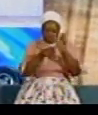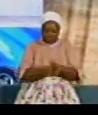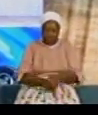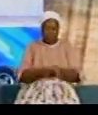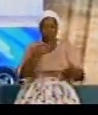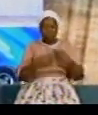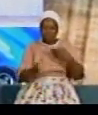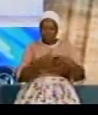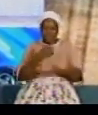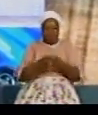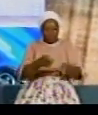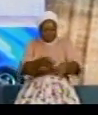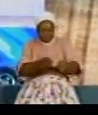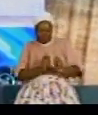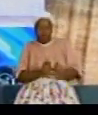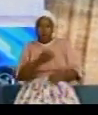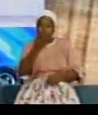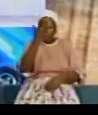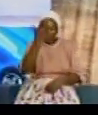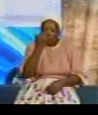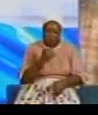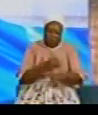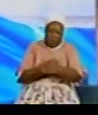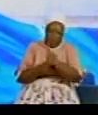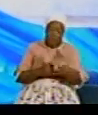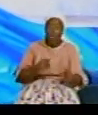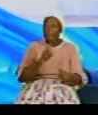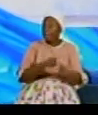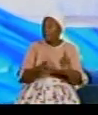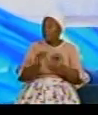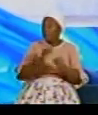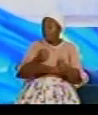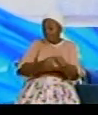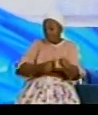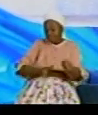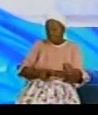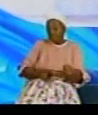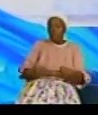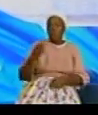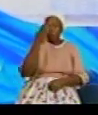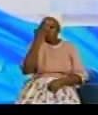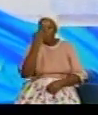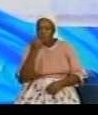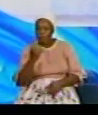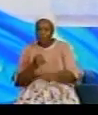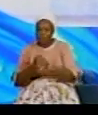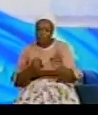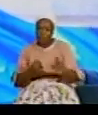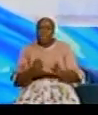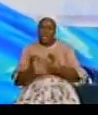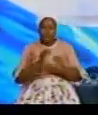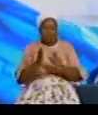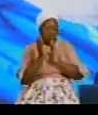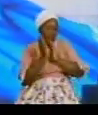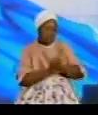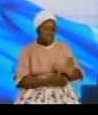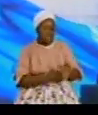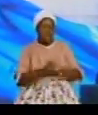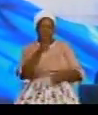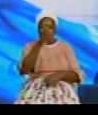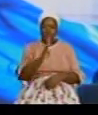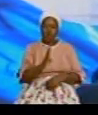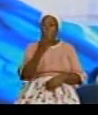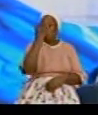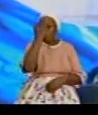whatever the pull? Why? But if you backslide, why? If you reject